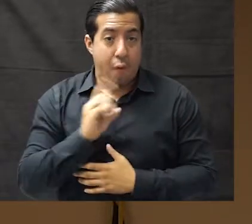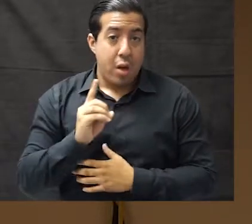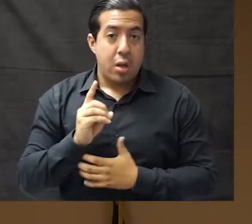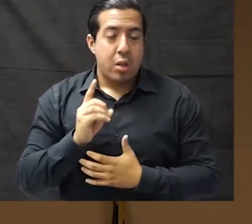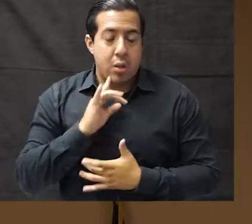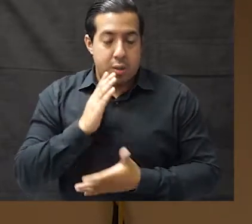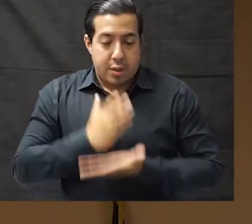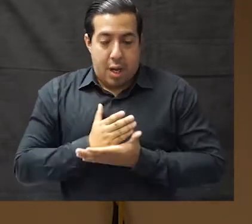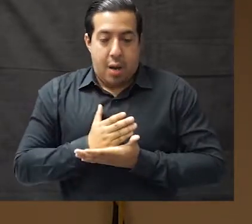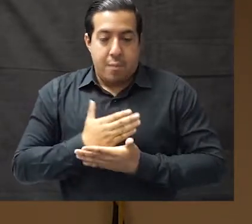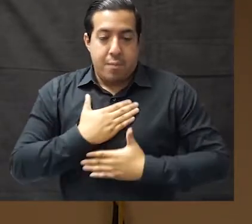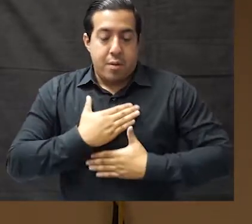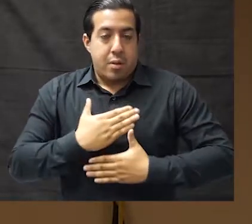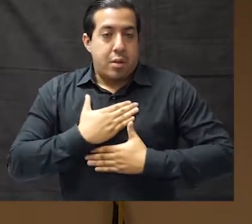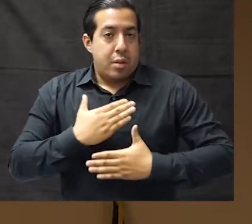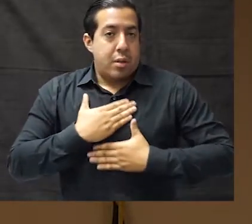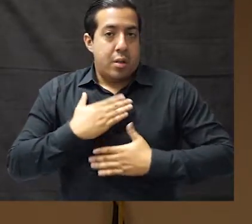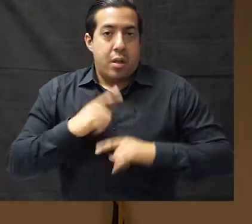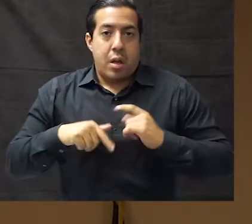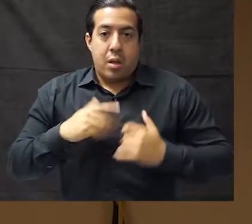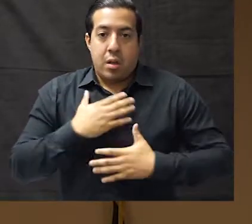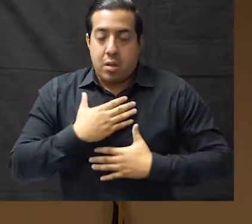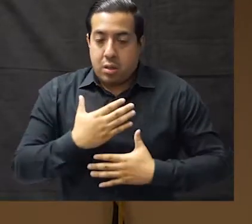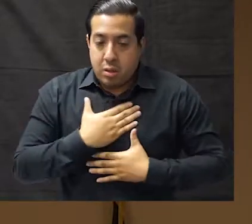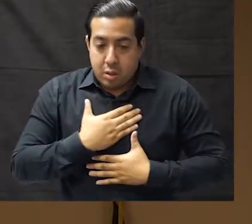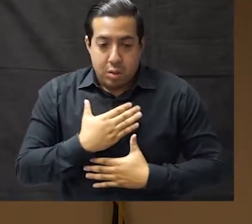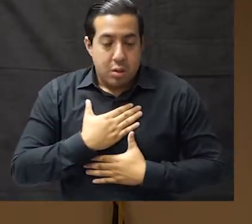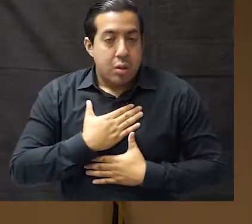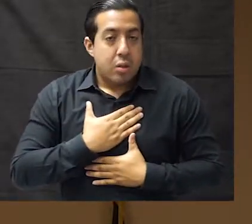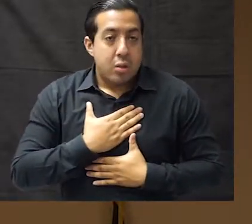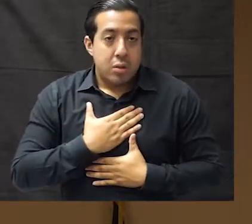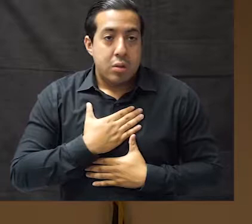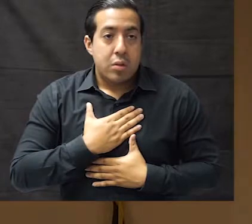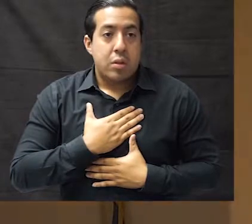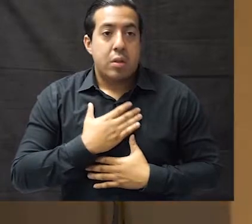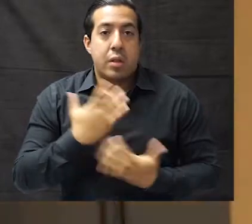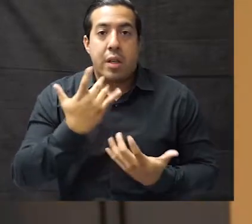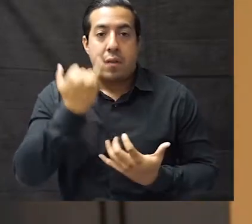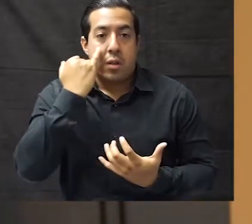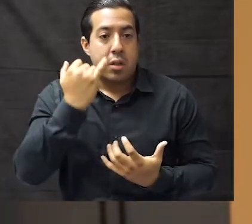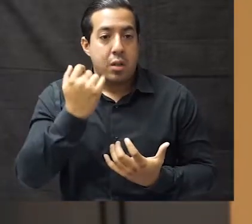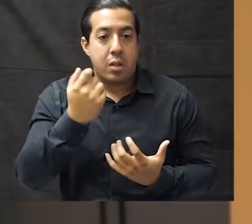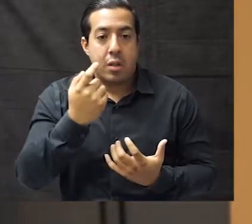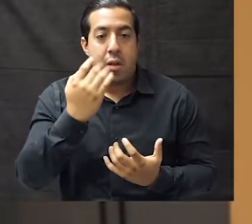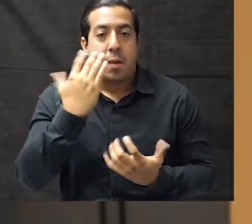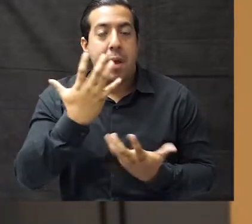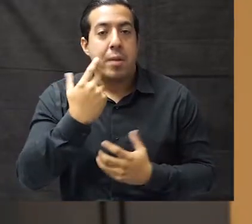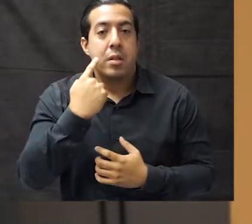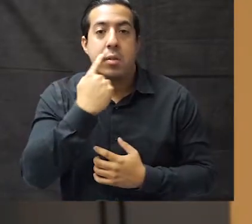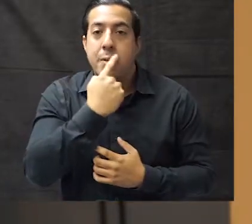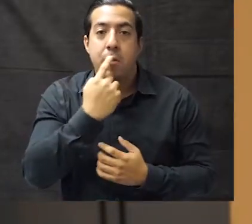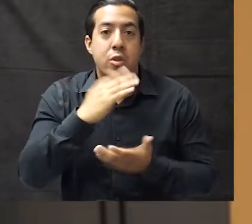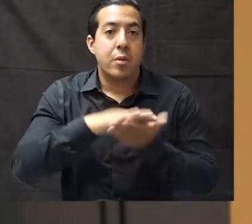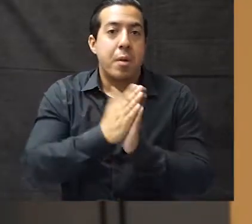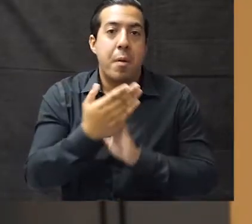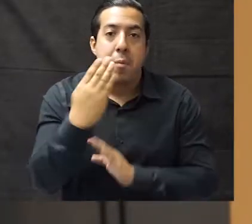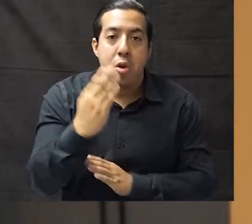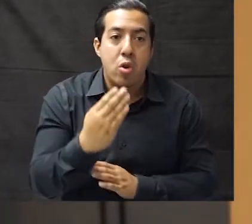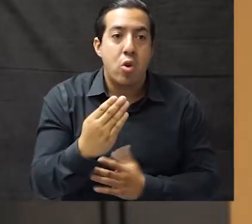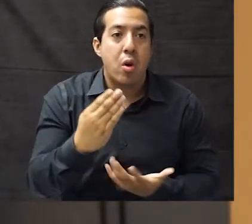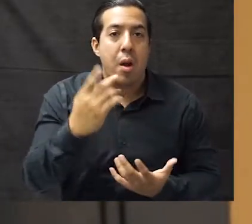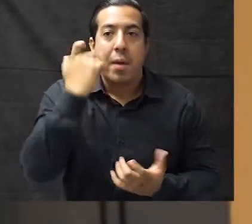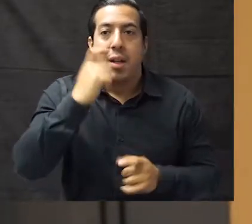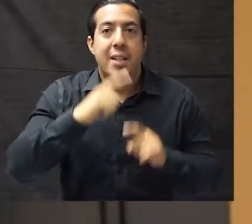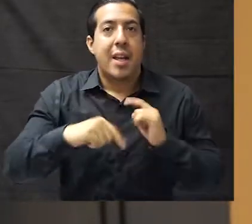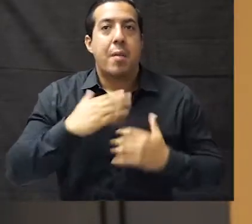pale, clammy skin. Something that's really characteristic of opioids is really small pinpoint pupils. All of the